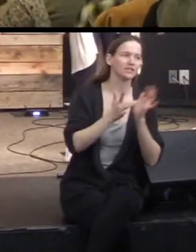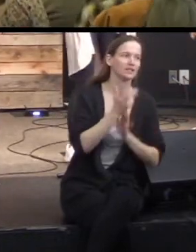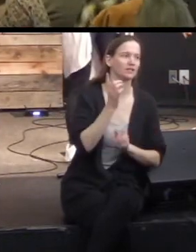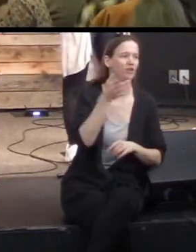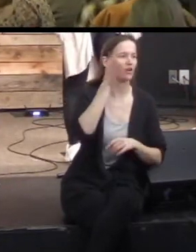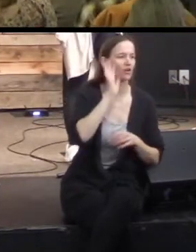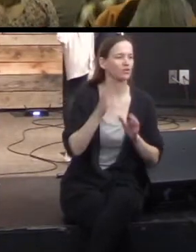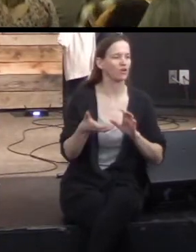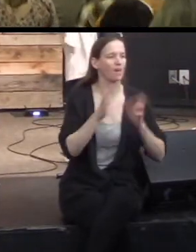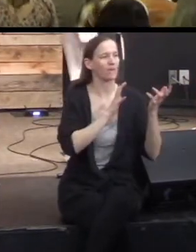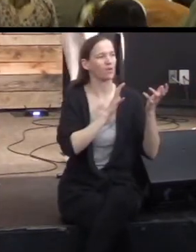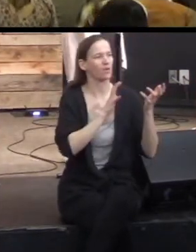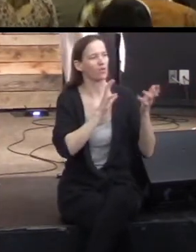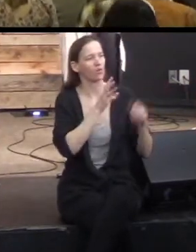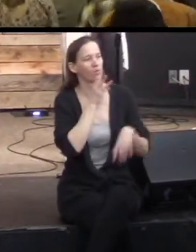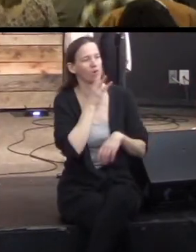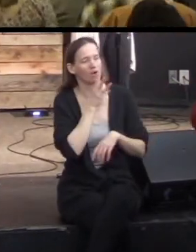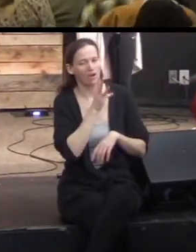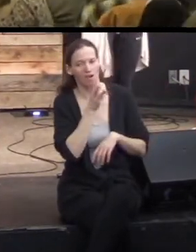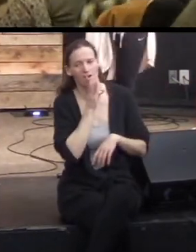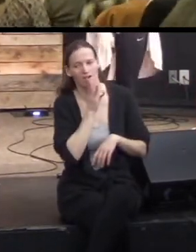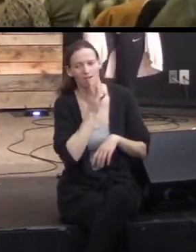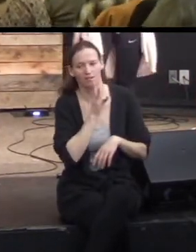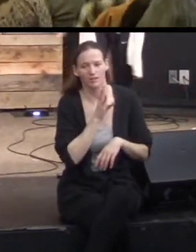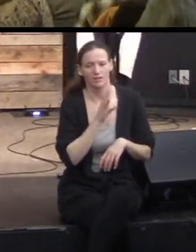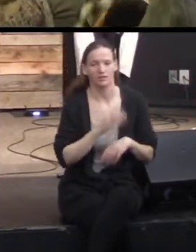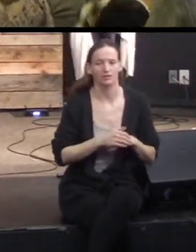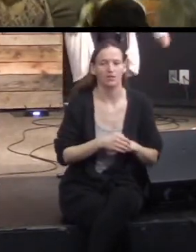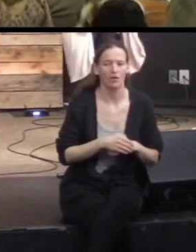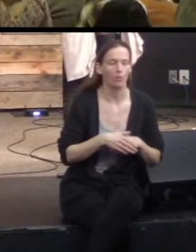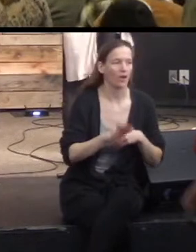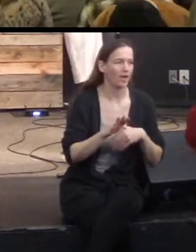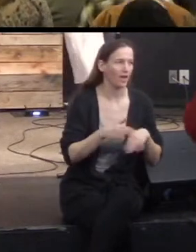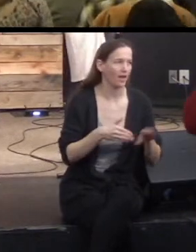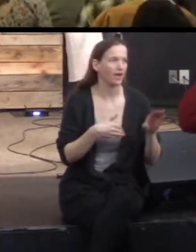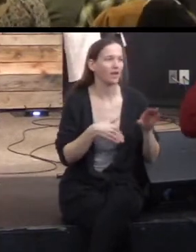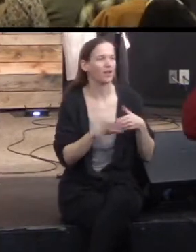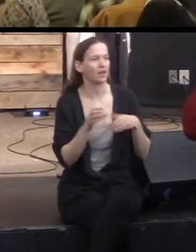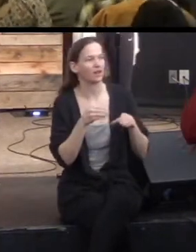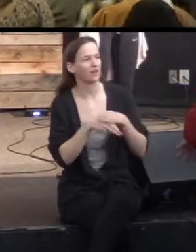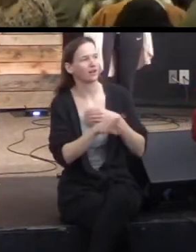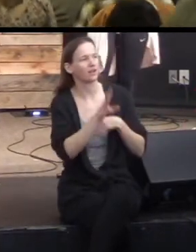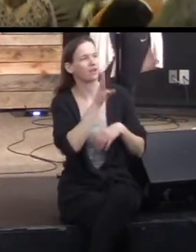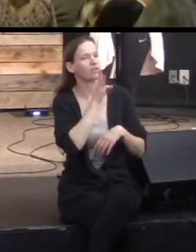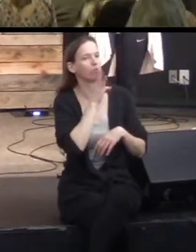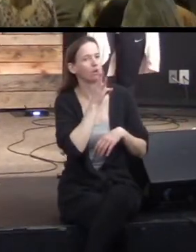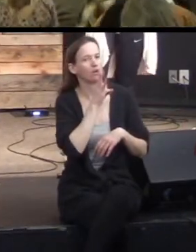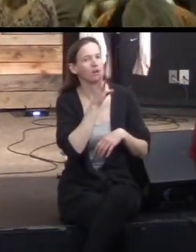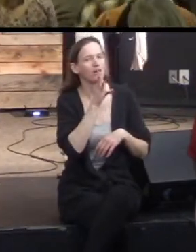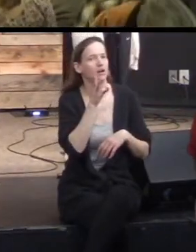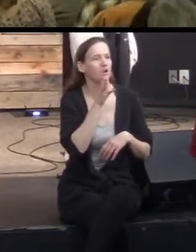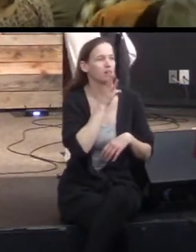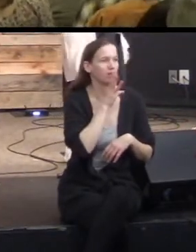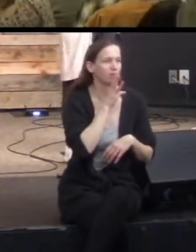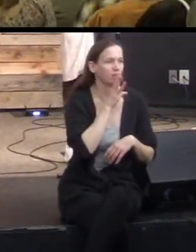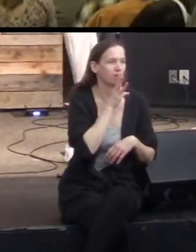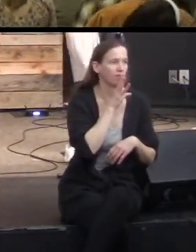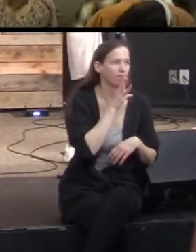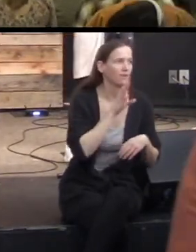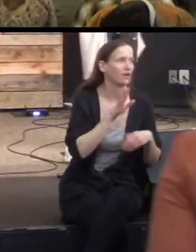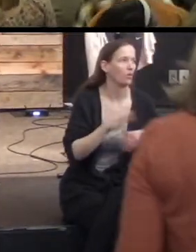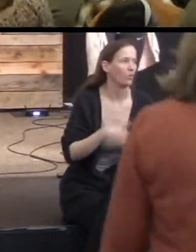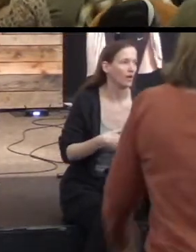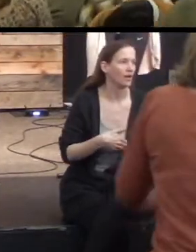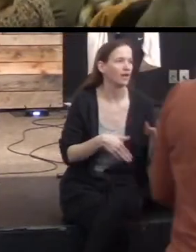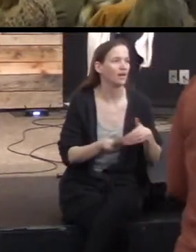Christ. God's gonna trouble the water. Yeah, we're singing way, way in the water. Come